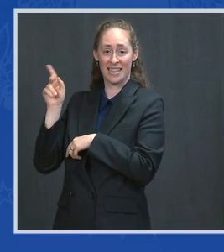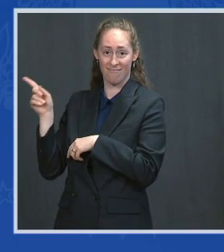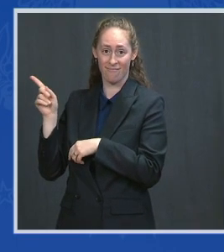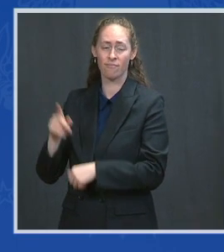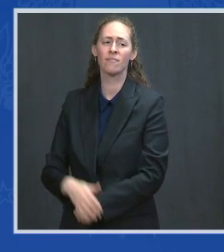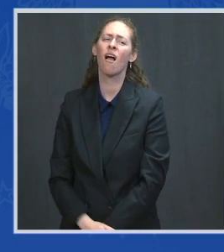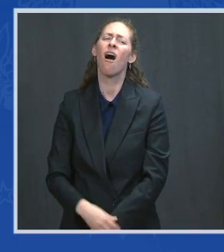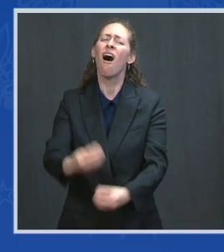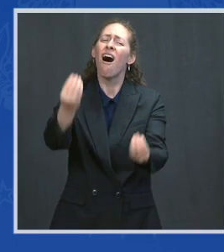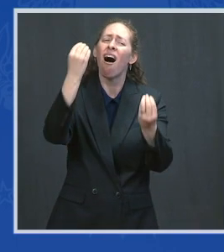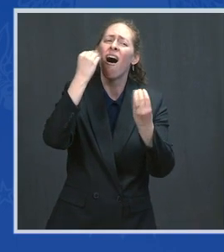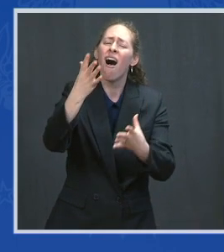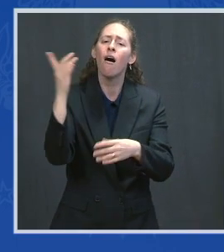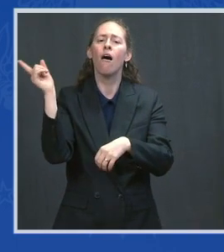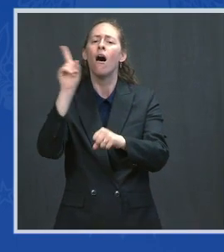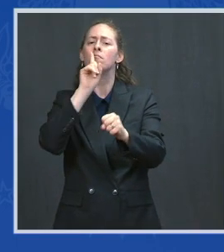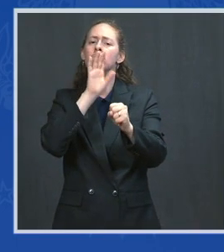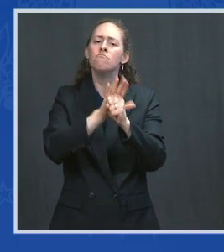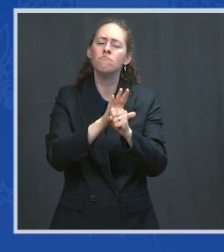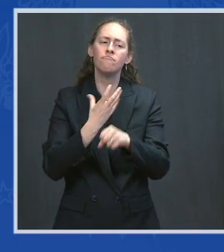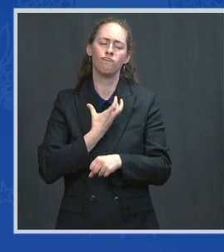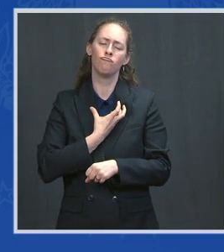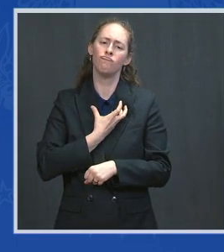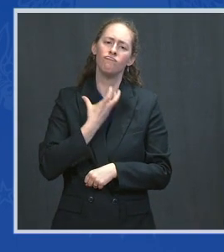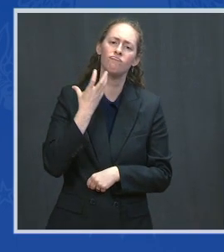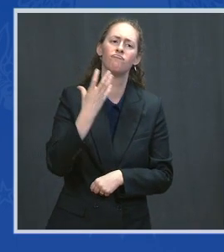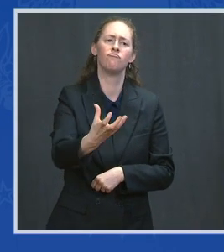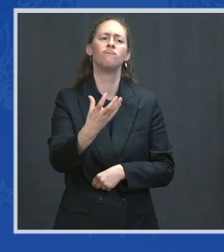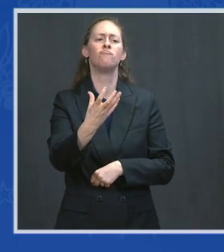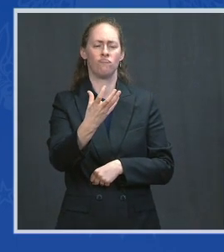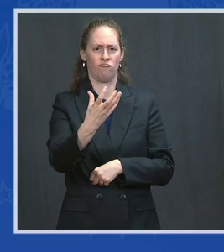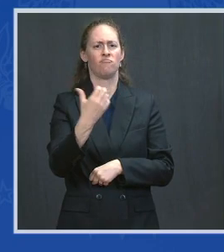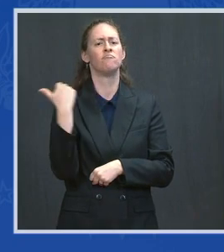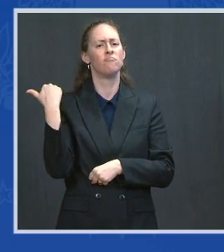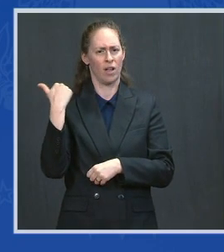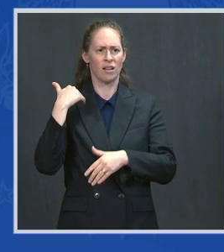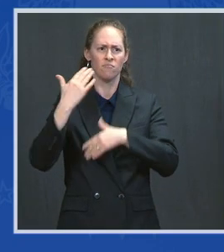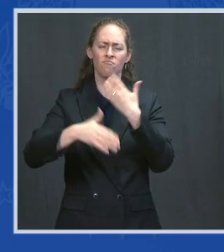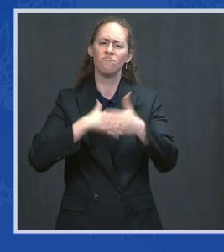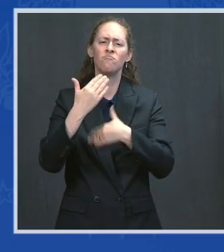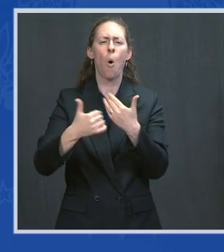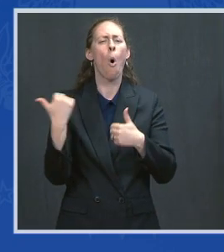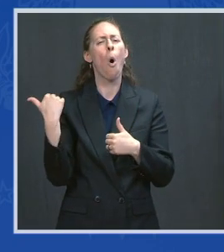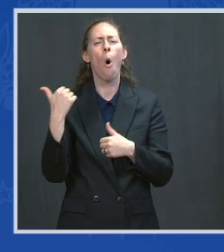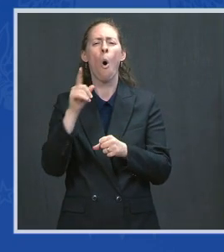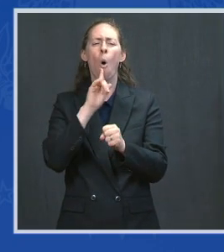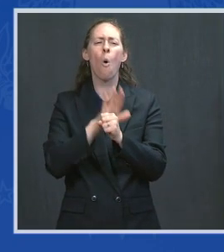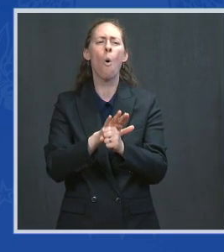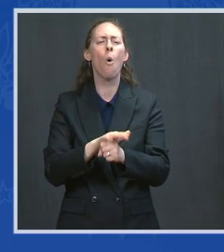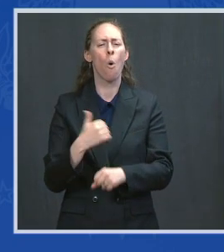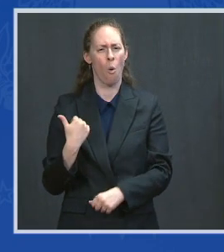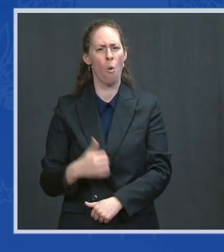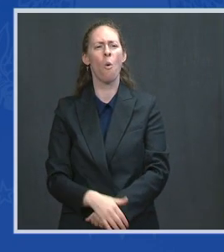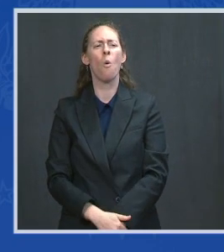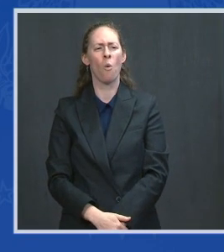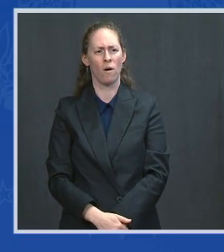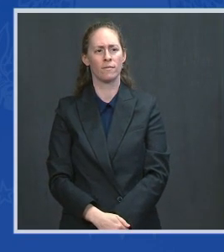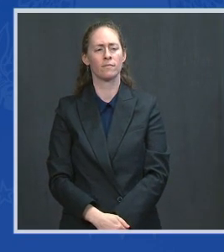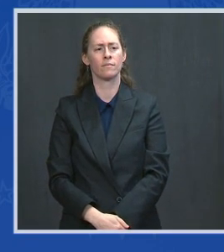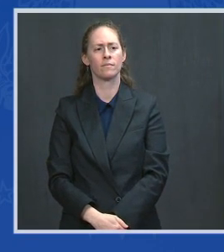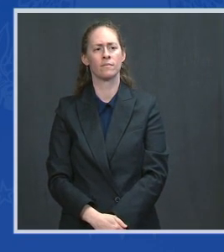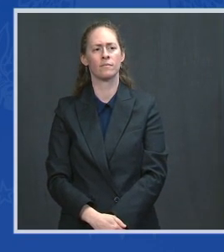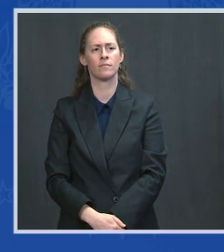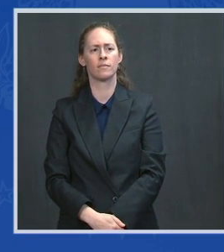this work. He is determined to, I will quote from him, give hate no